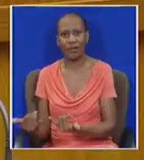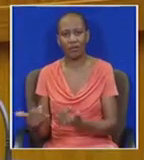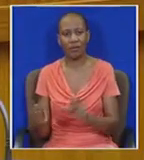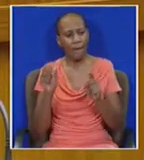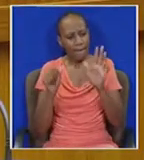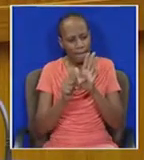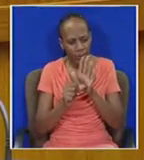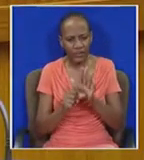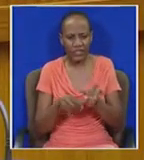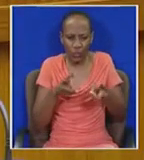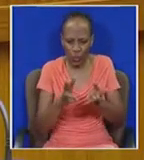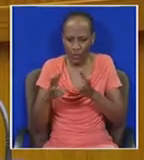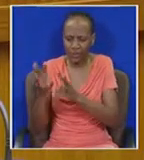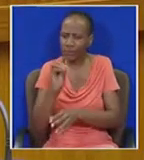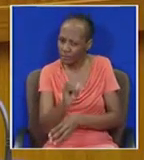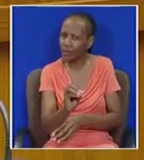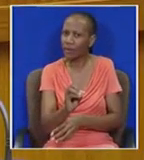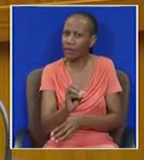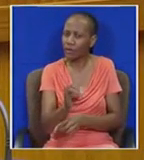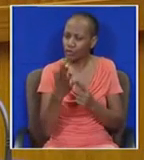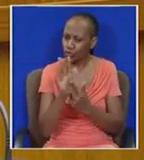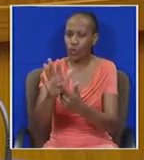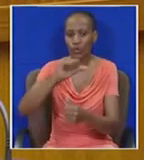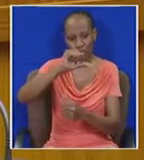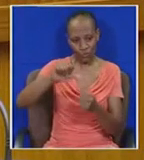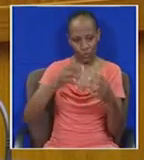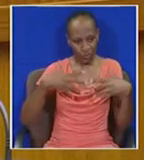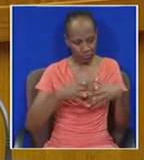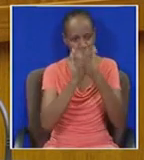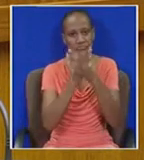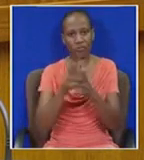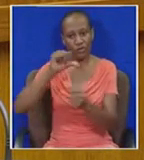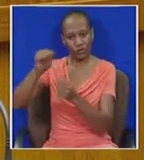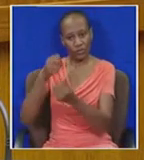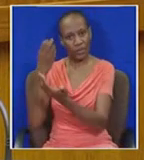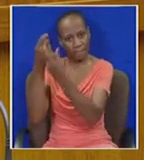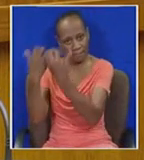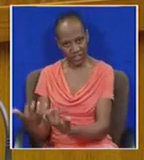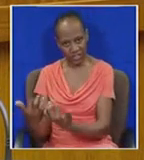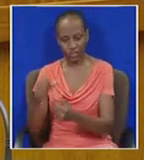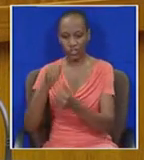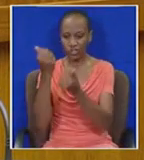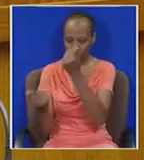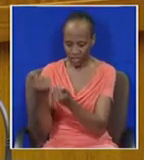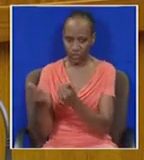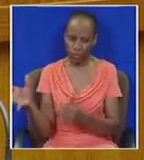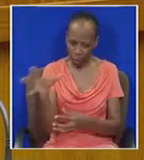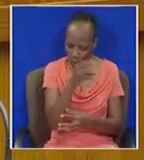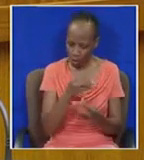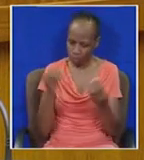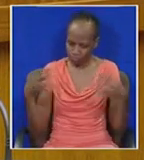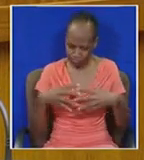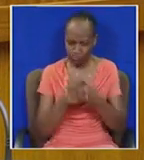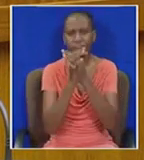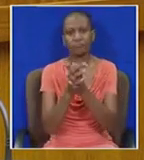concepts in the analysis are social cohesion, social capital, and social justice. Social cohesion refers the extent